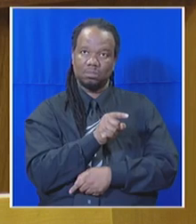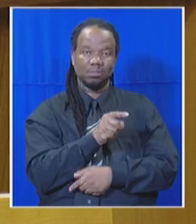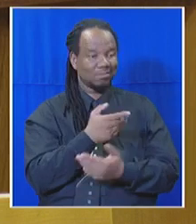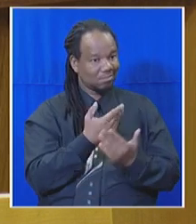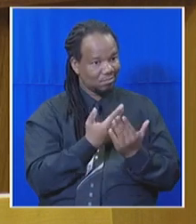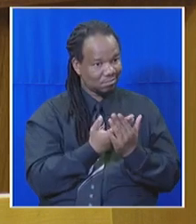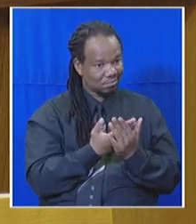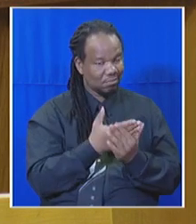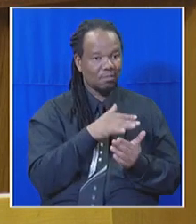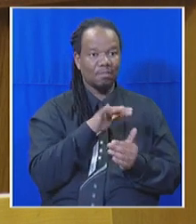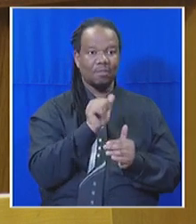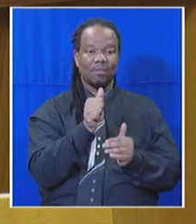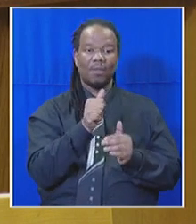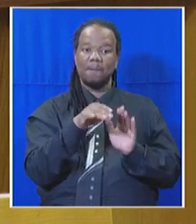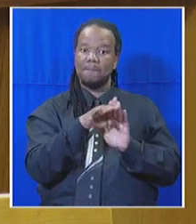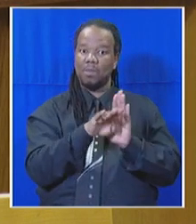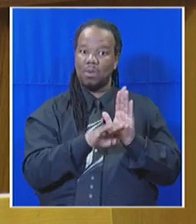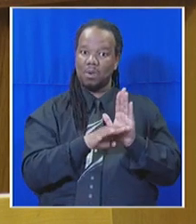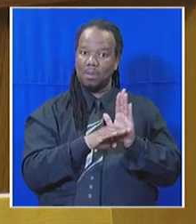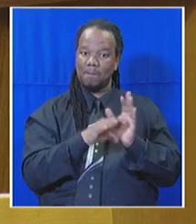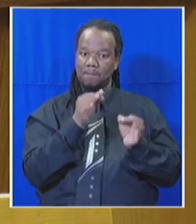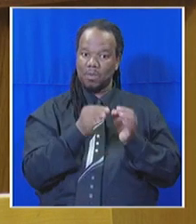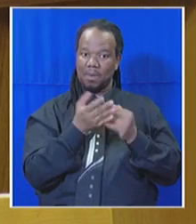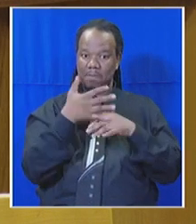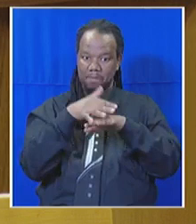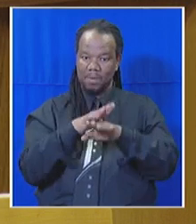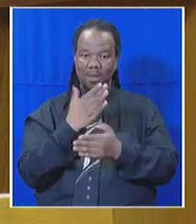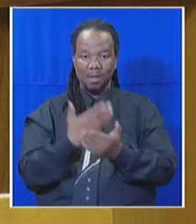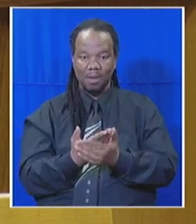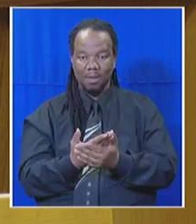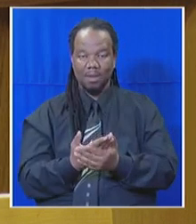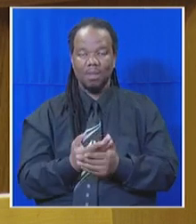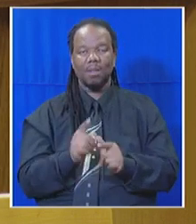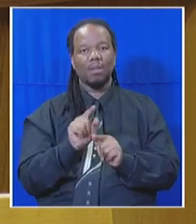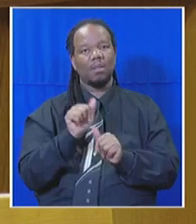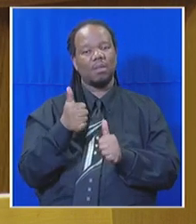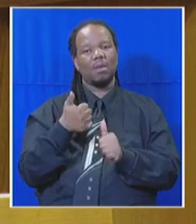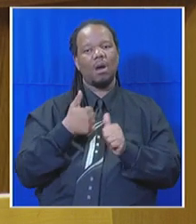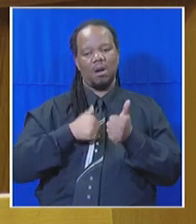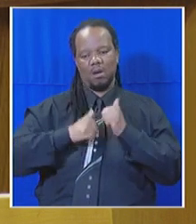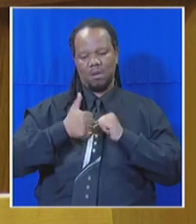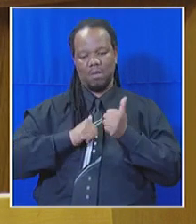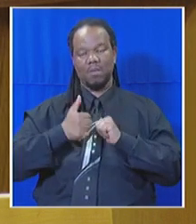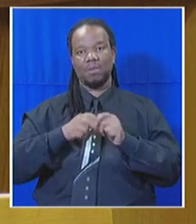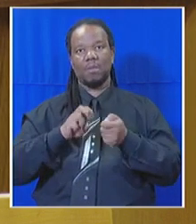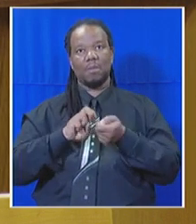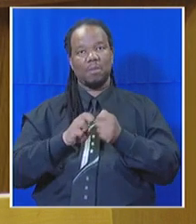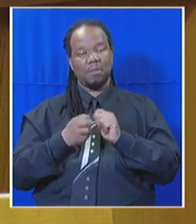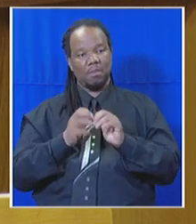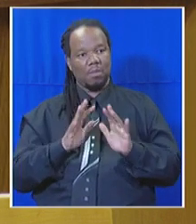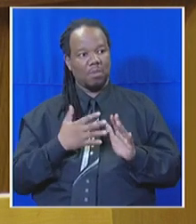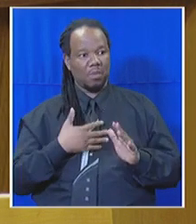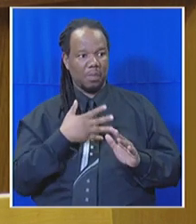reintegration and employment programs for these people? In terms of administration, there remains a great deal to be